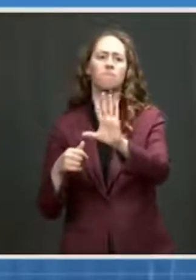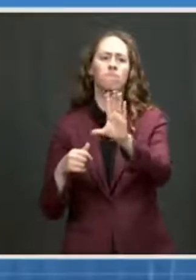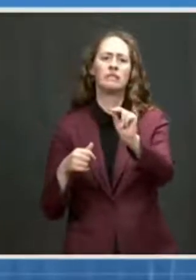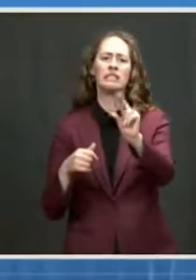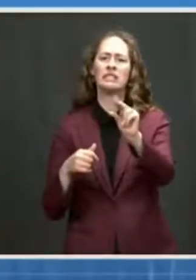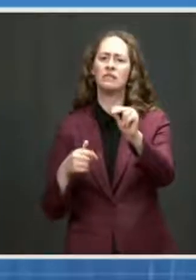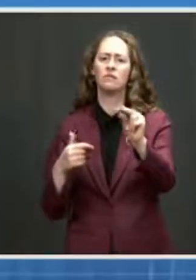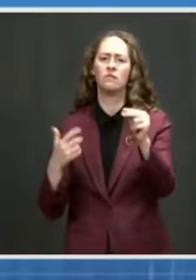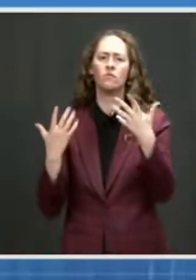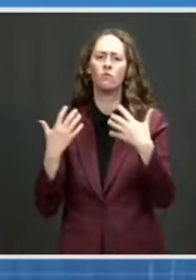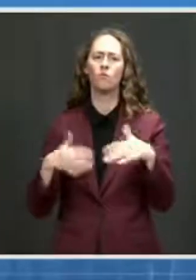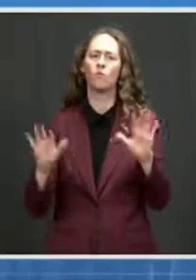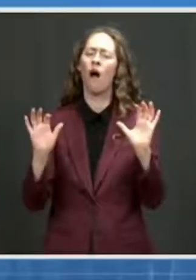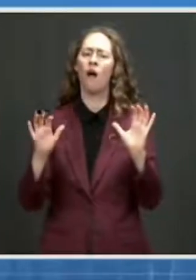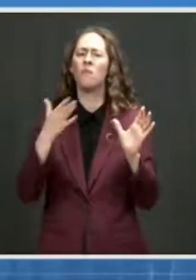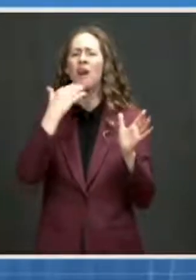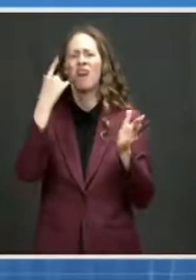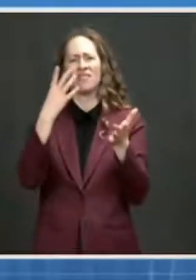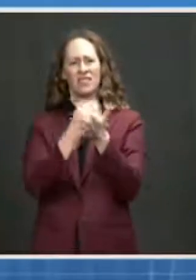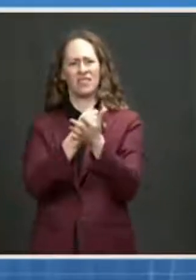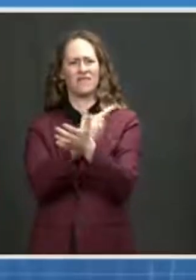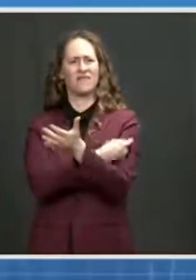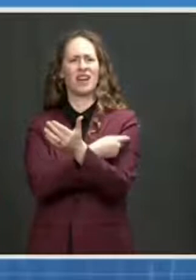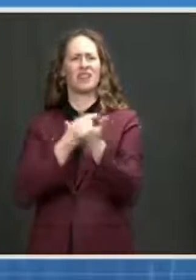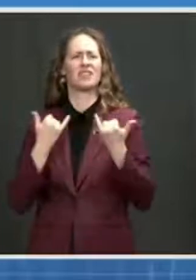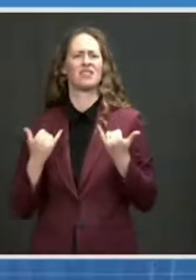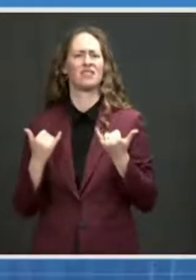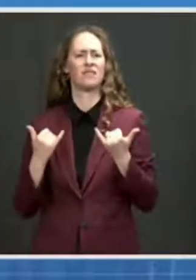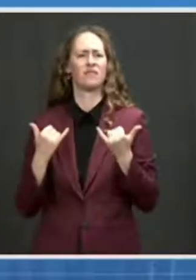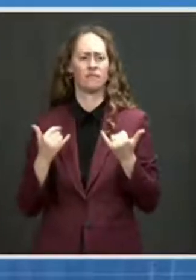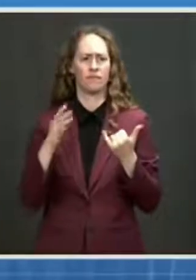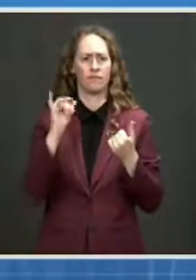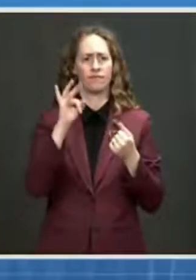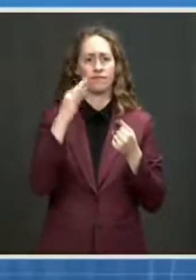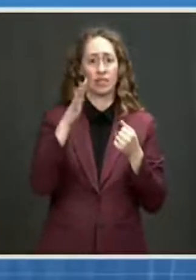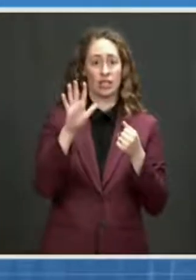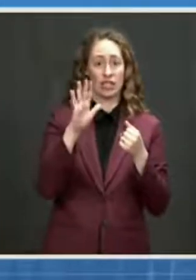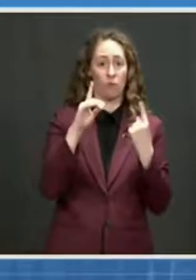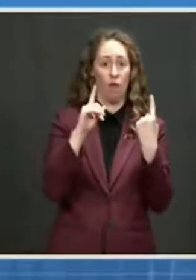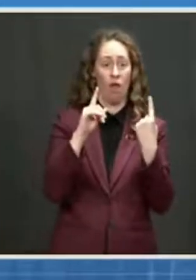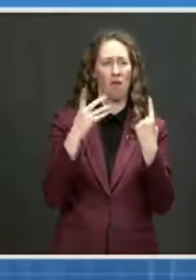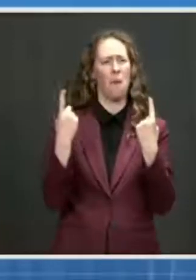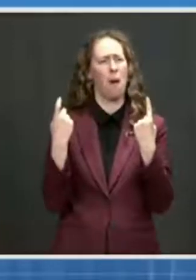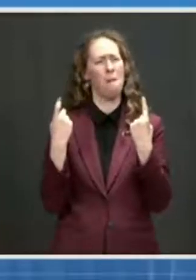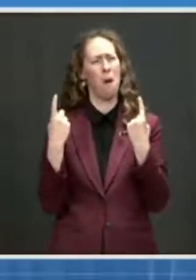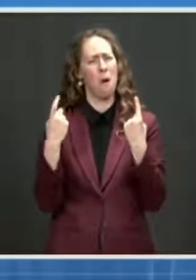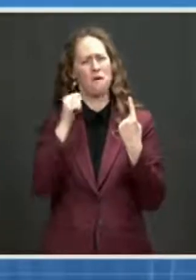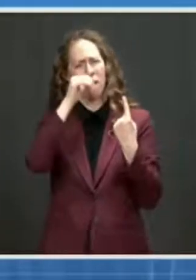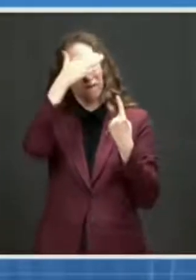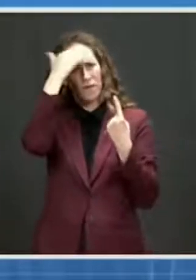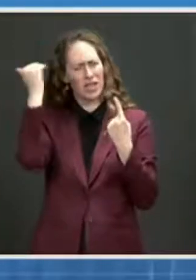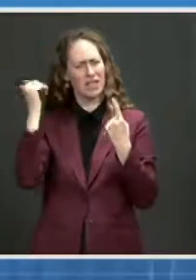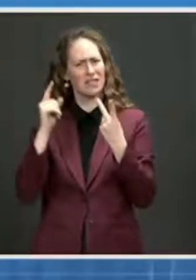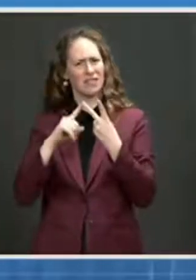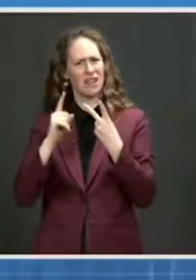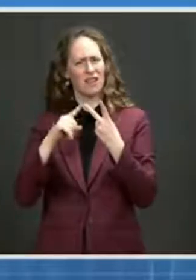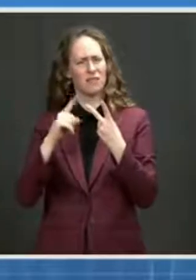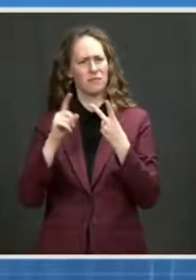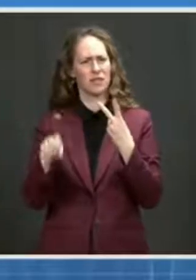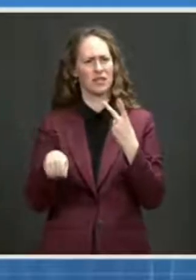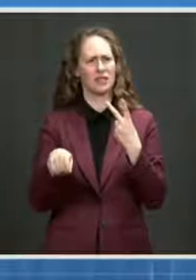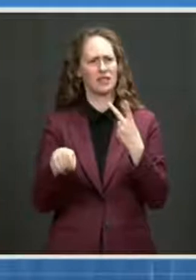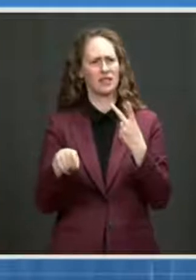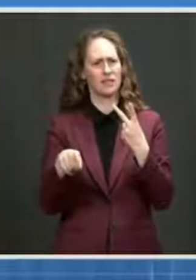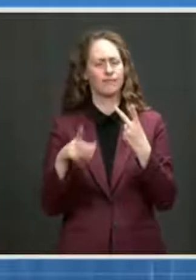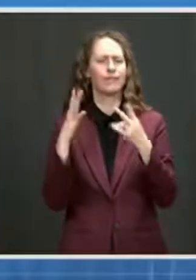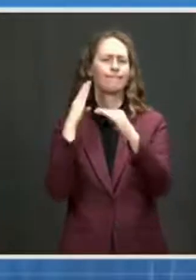vaccinated, particularly if you had your first dose, make sure you get that second dose. And for those who have been